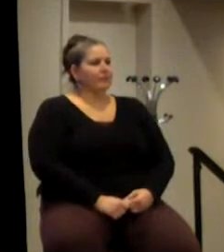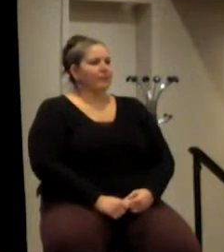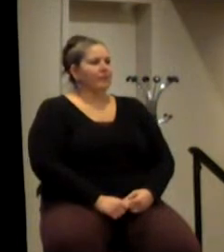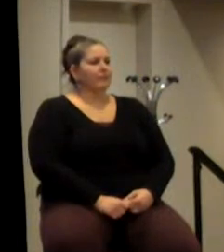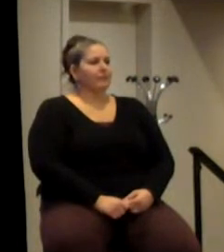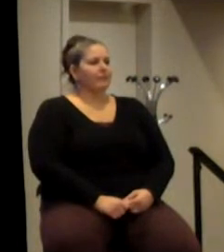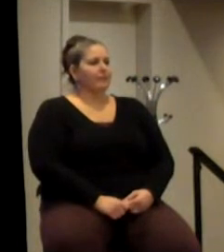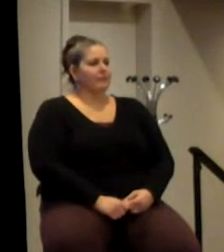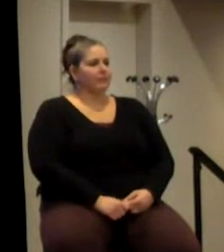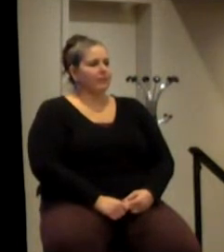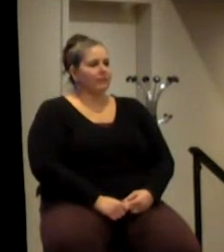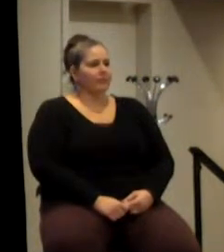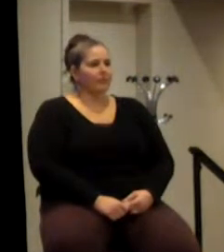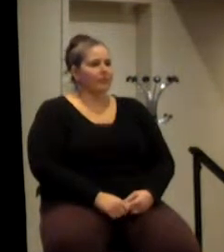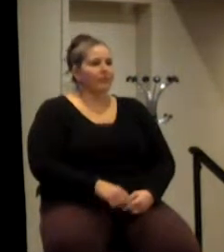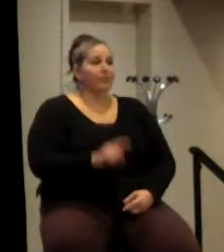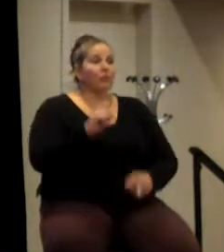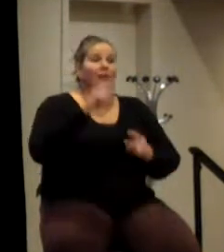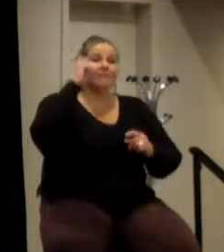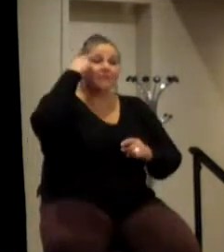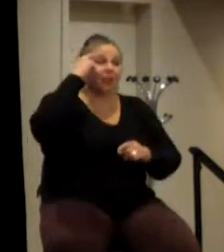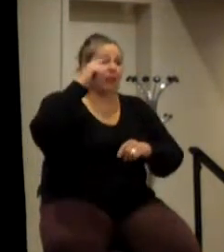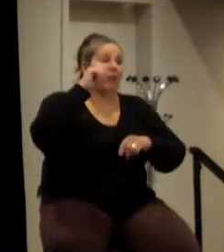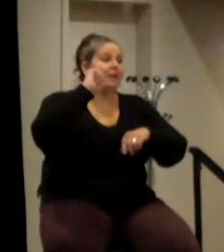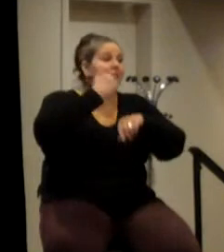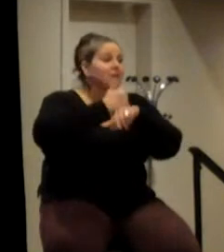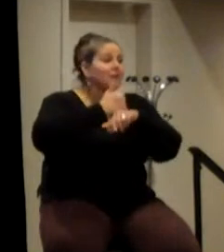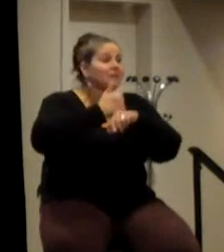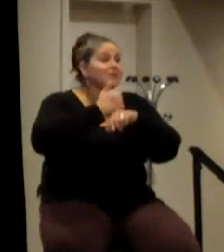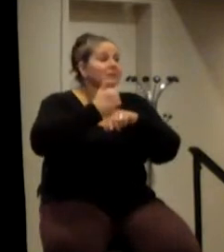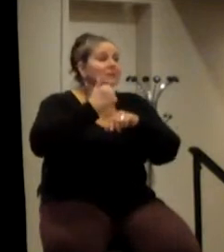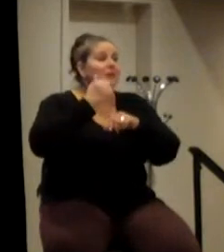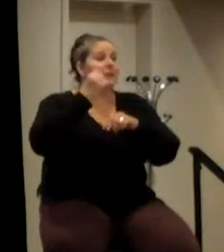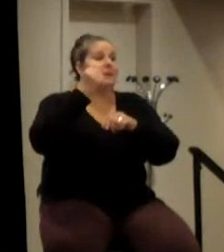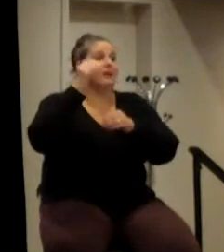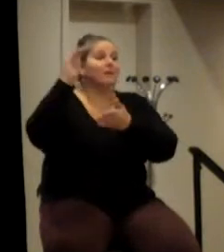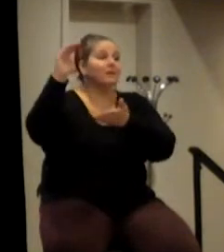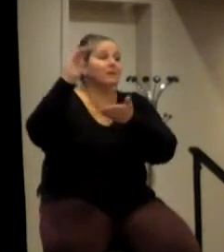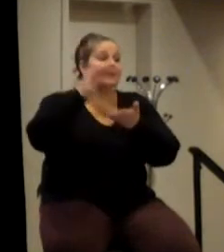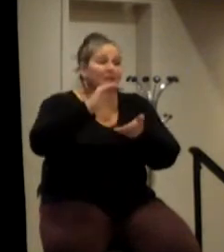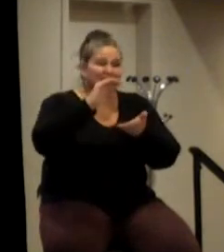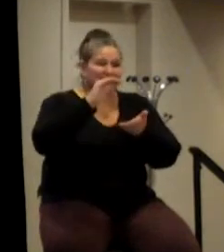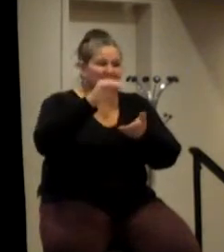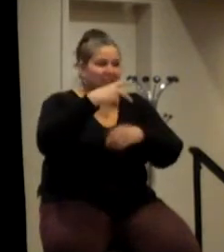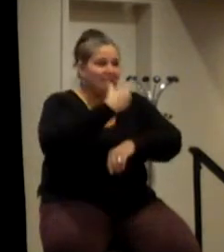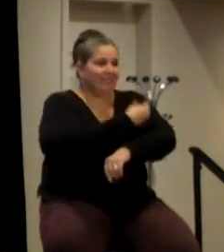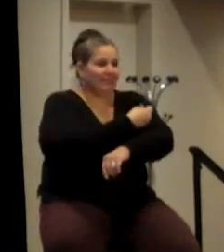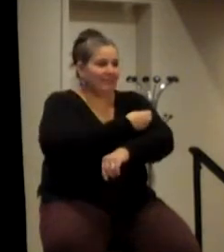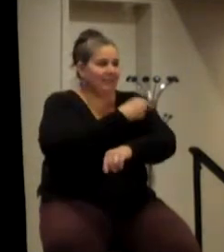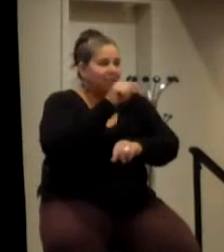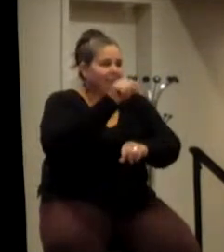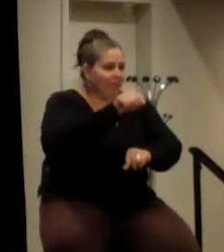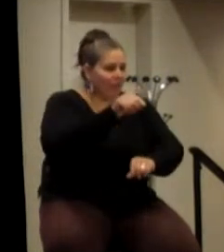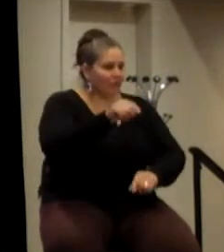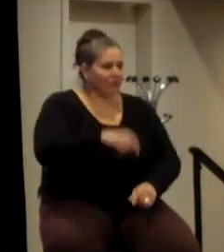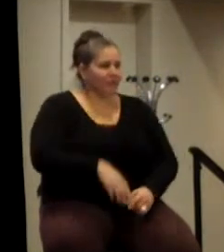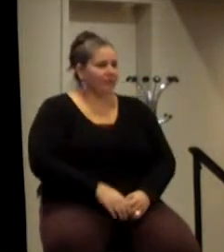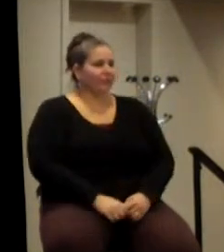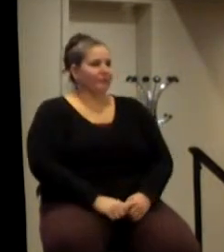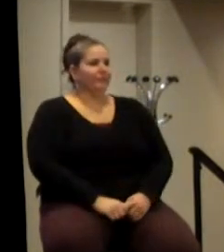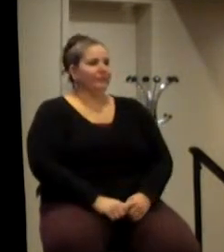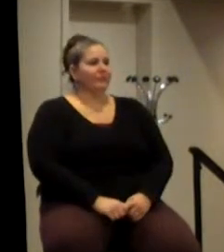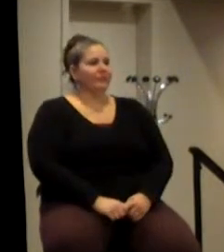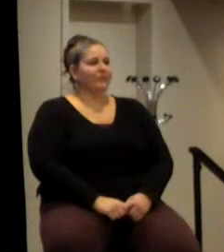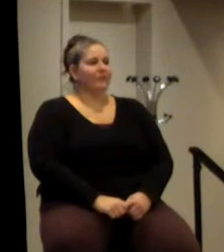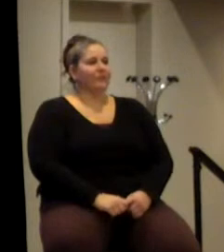The feds are bringing that supply there, so those regions would be getting disproportionate supply. So some of that supply will get rebalanced